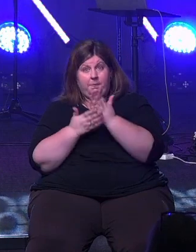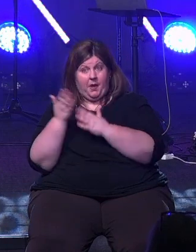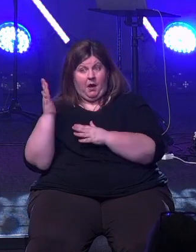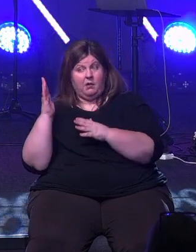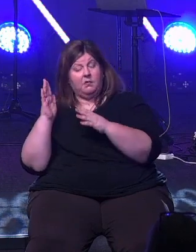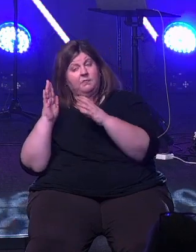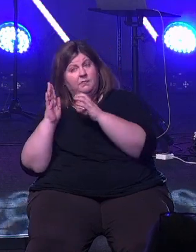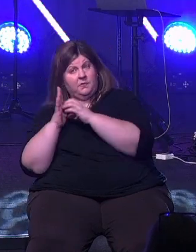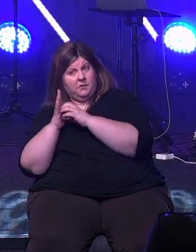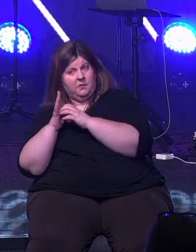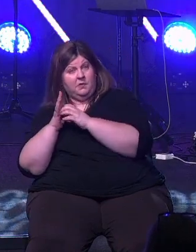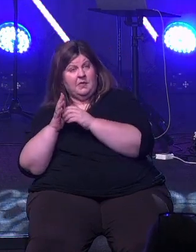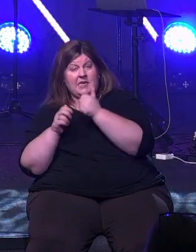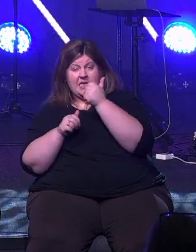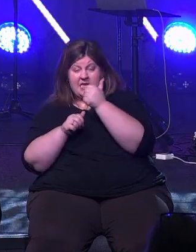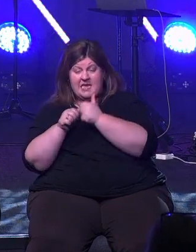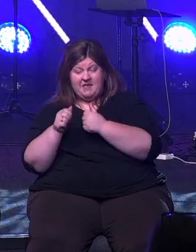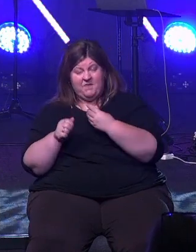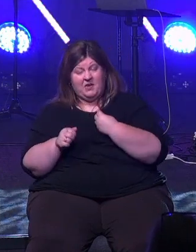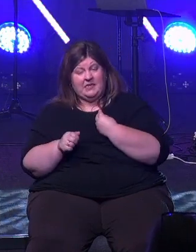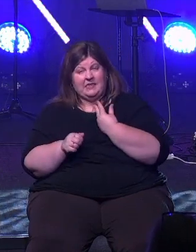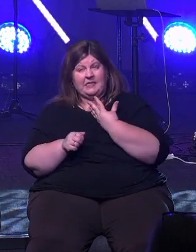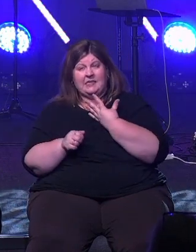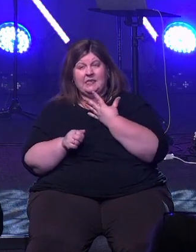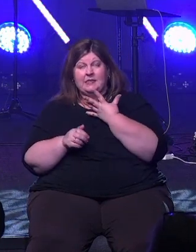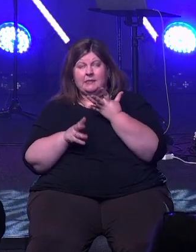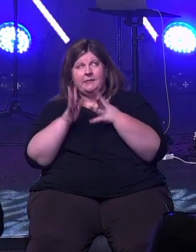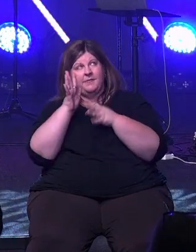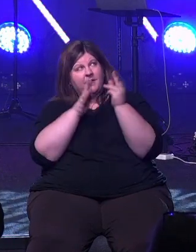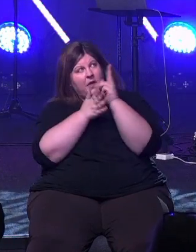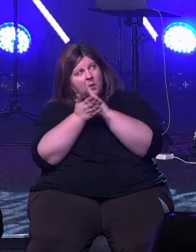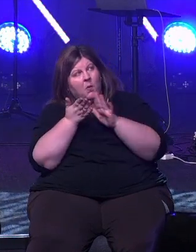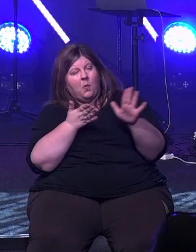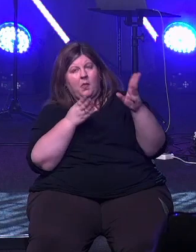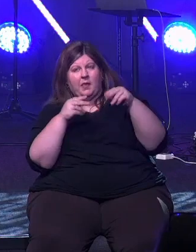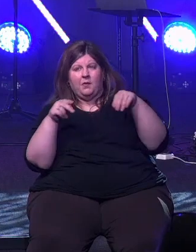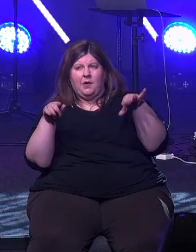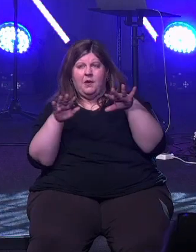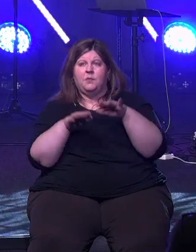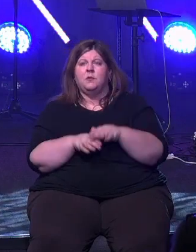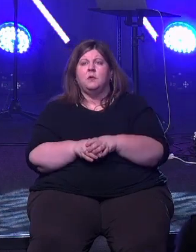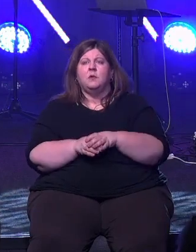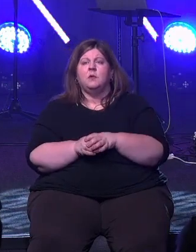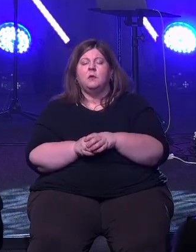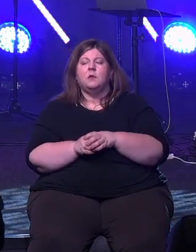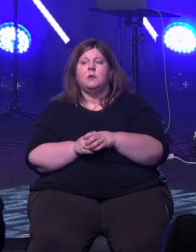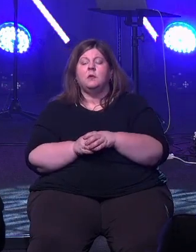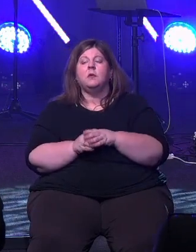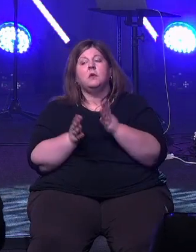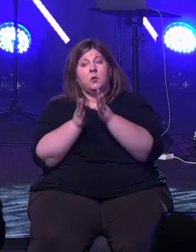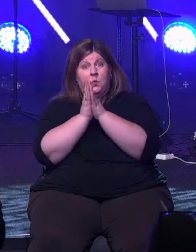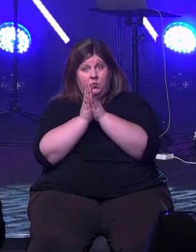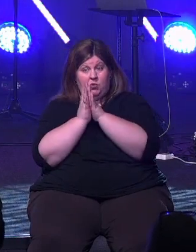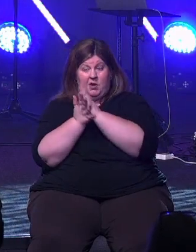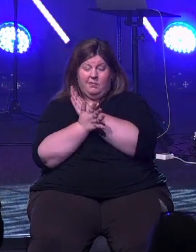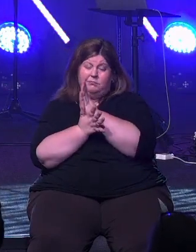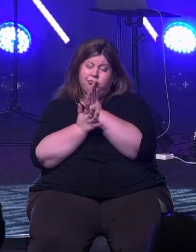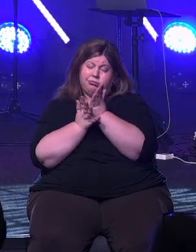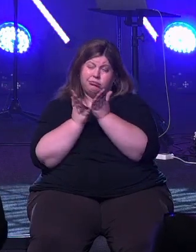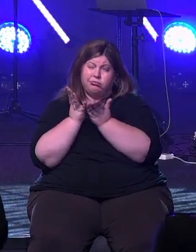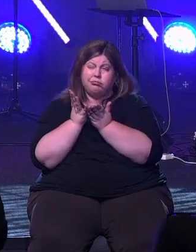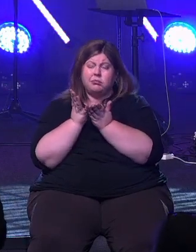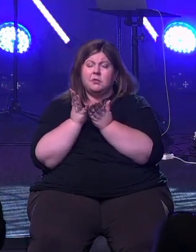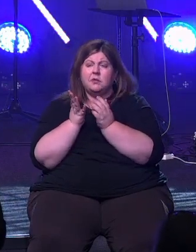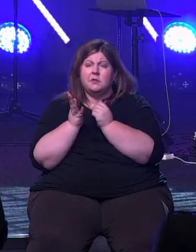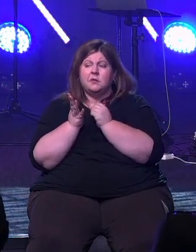says, let every burning heart be holy ground. And so just as we look at this prayer series over the next couple